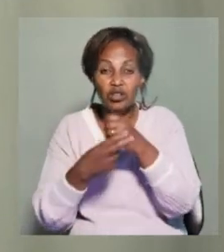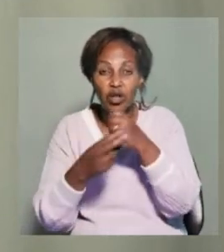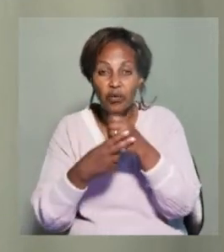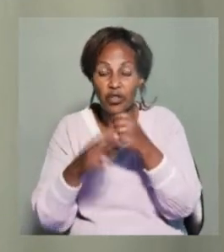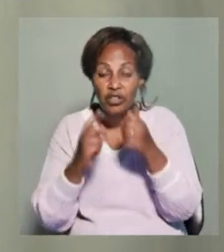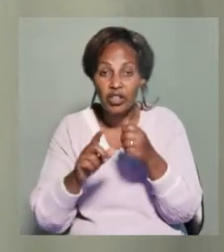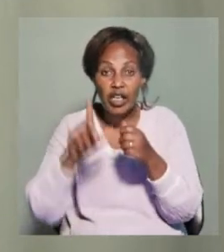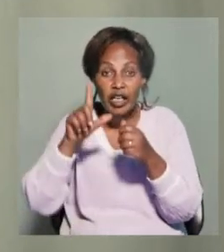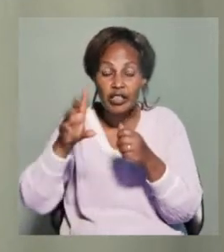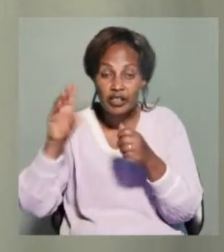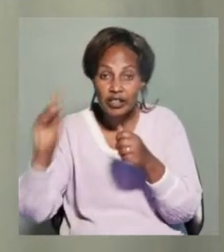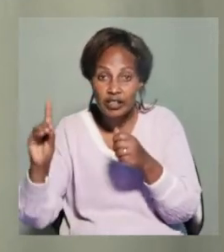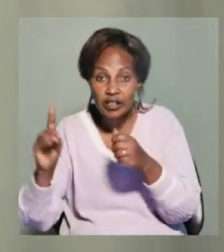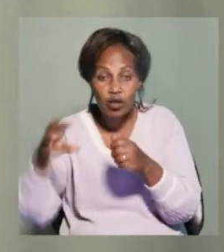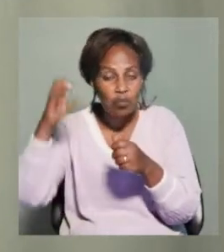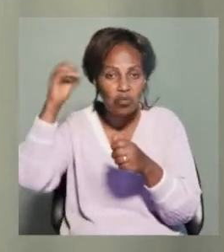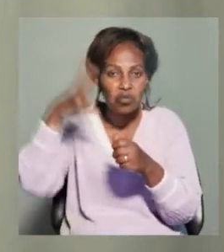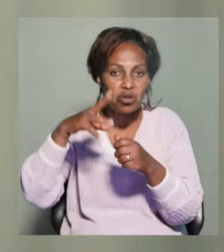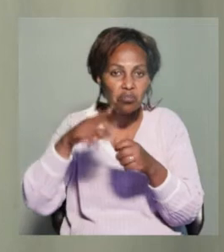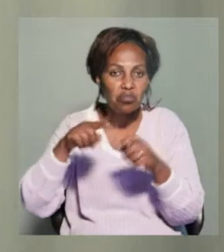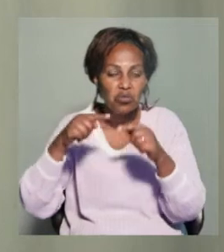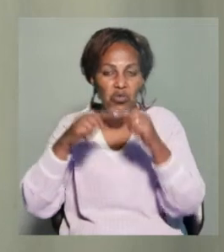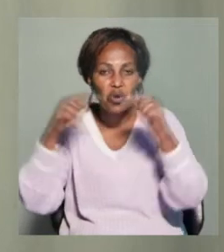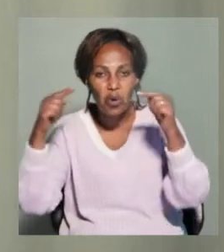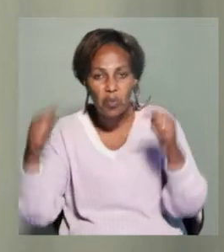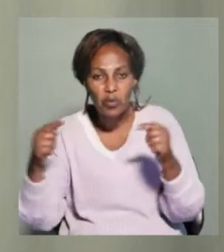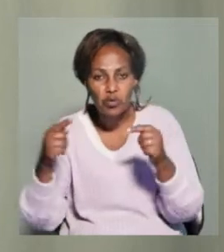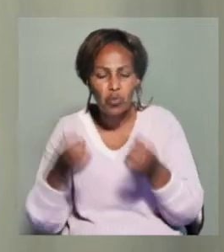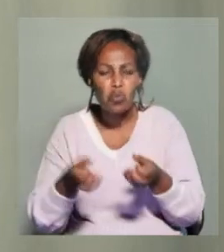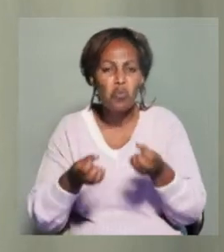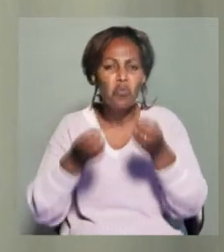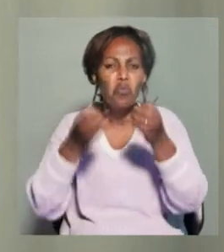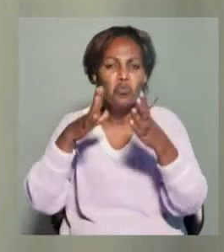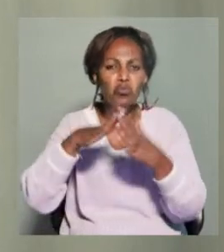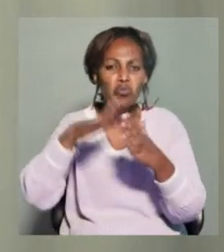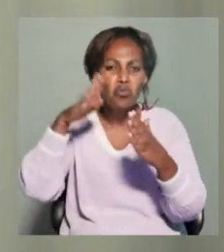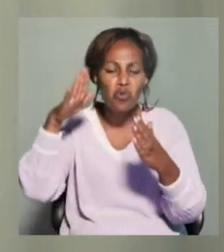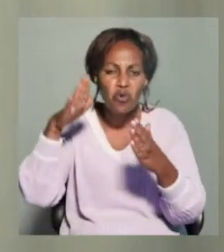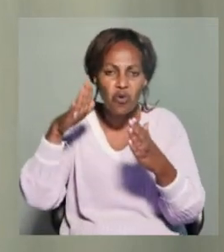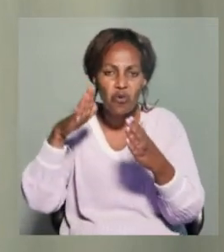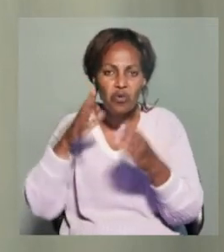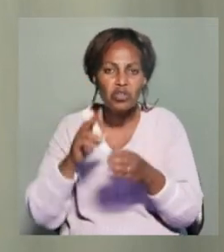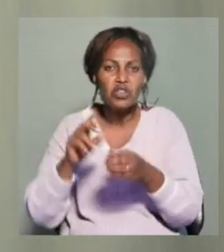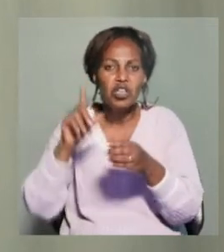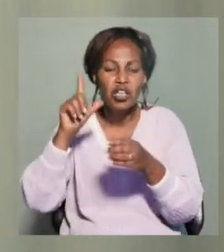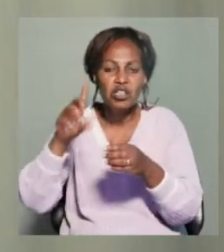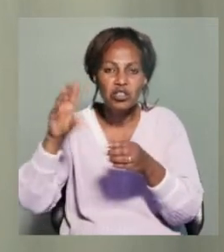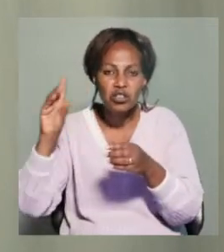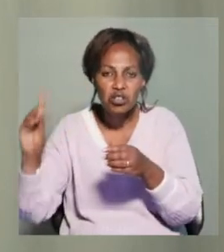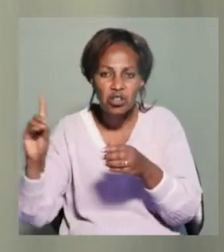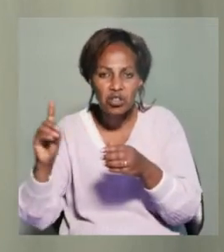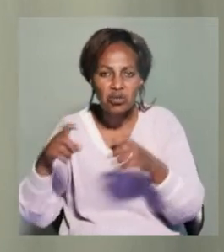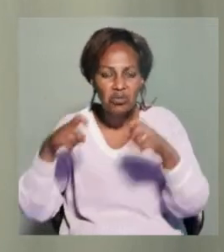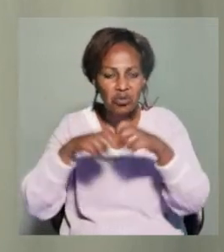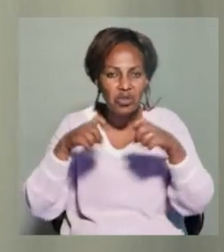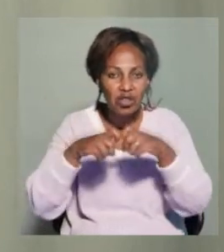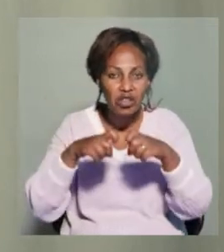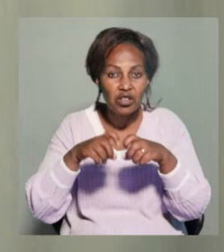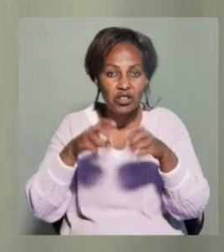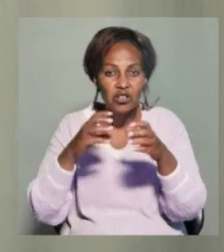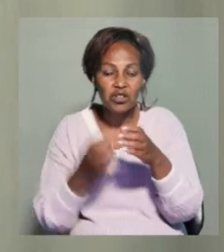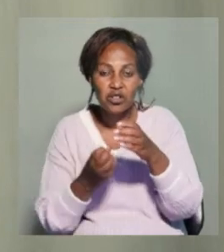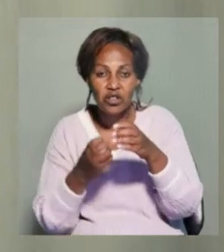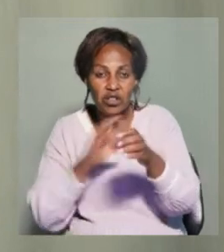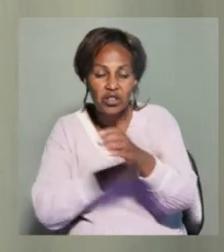the opposite. Most of the electrical energy consumed by LED lamps is converted to